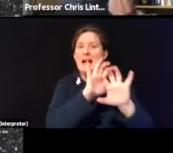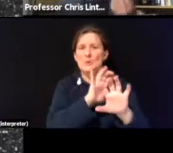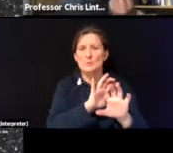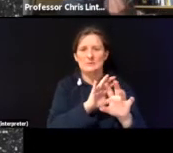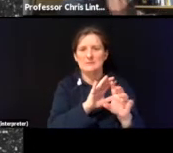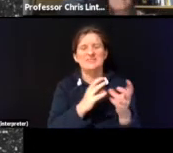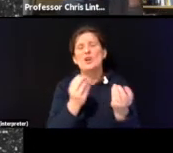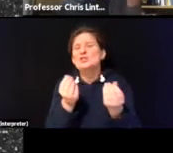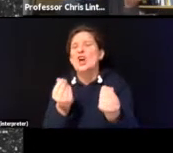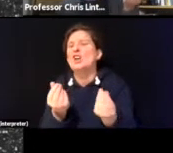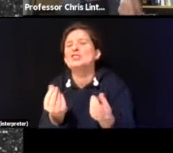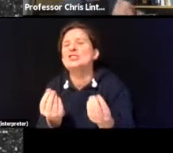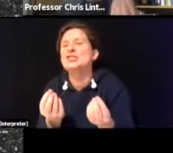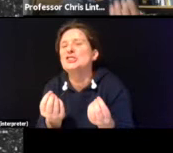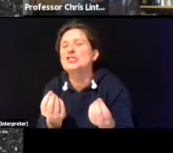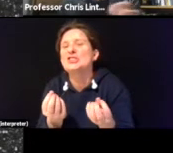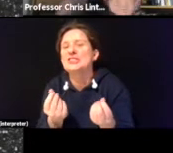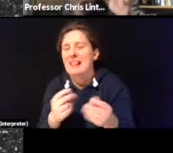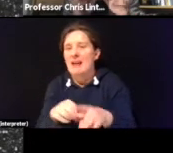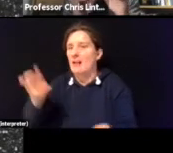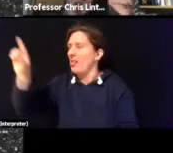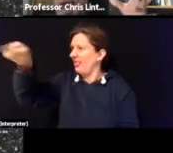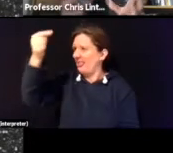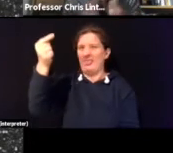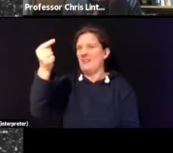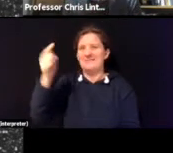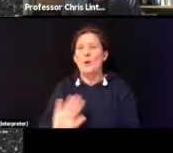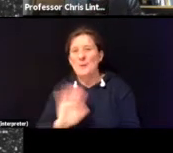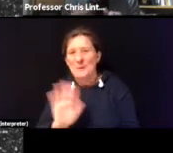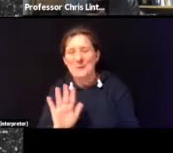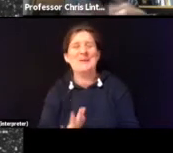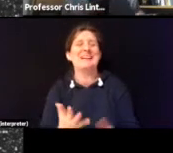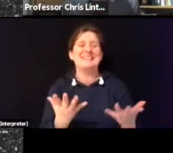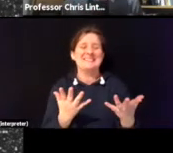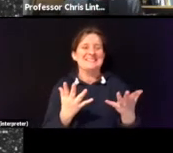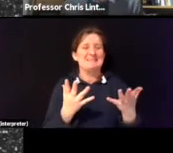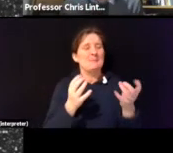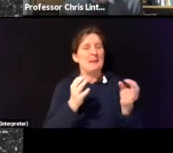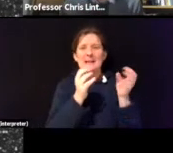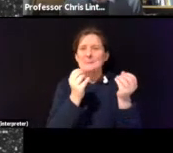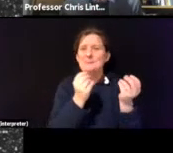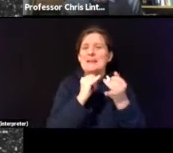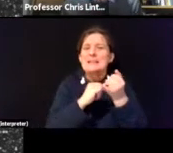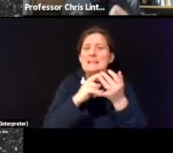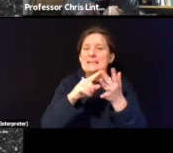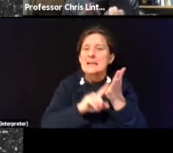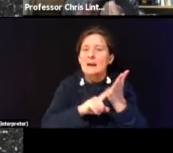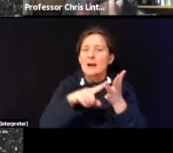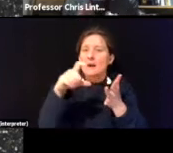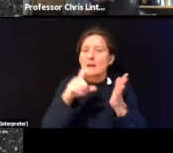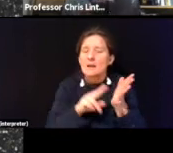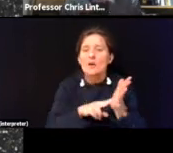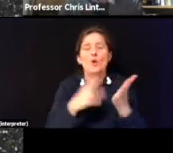of dust as in stuff that builds up on bookcases. Dust to an astronomer are particles of silicon or carbon.